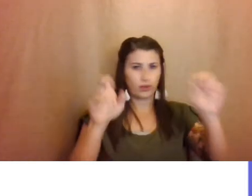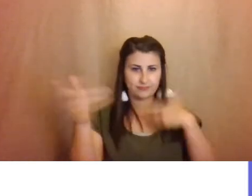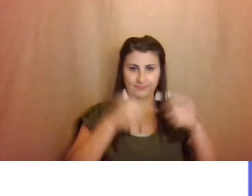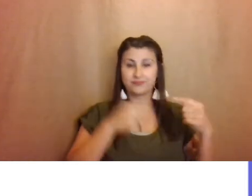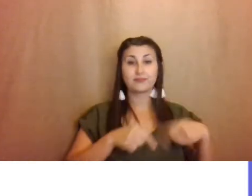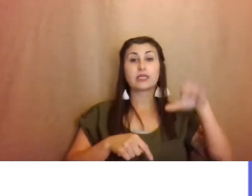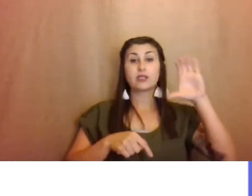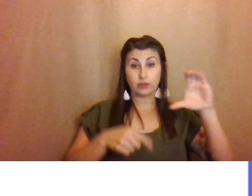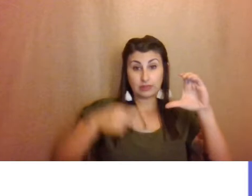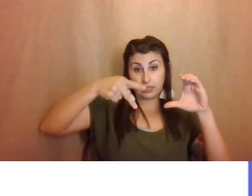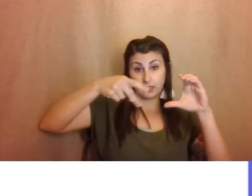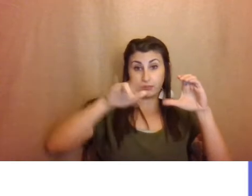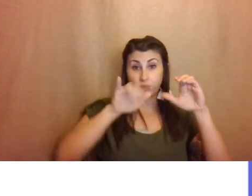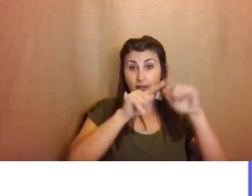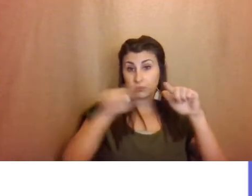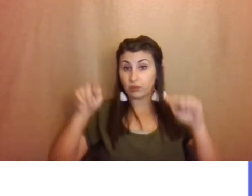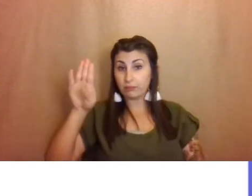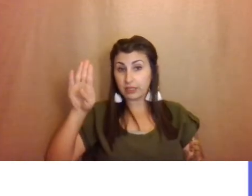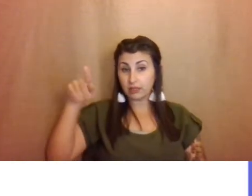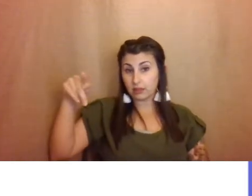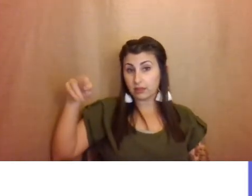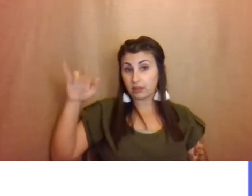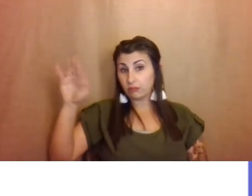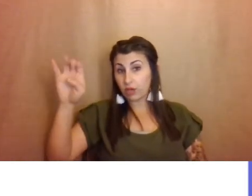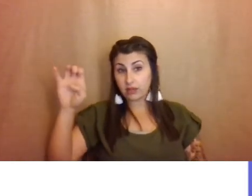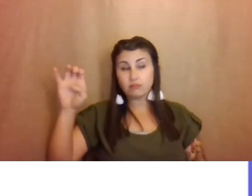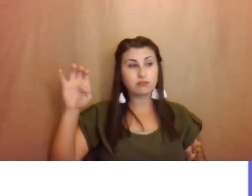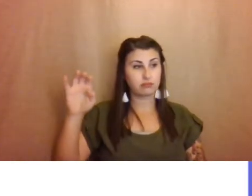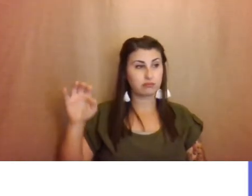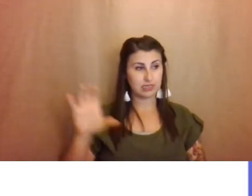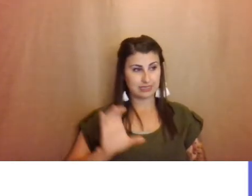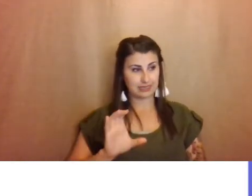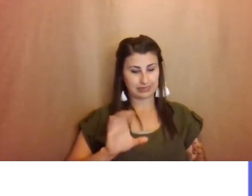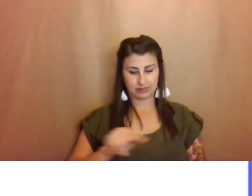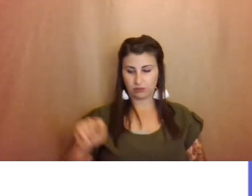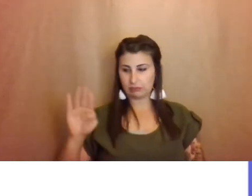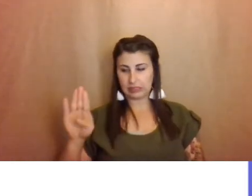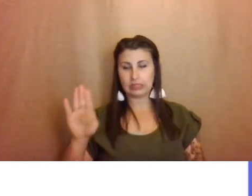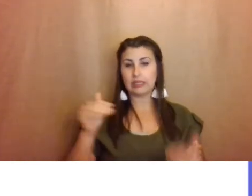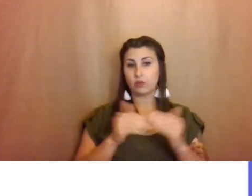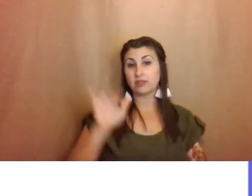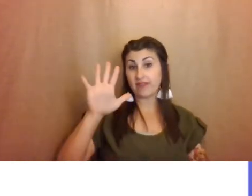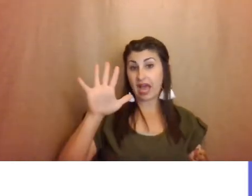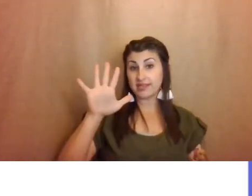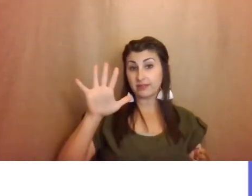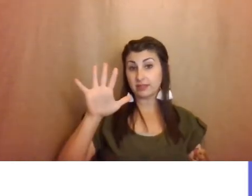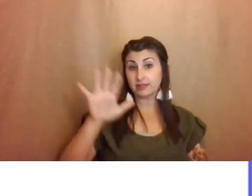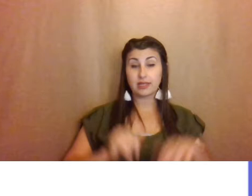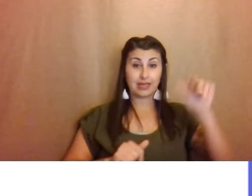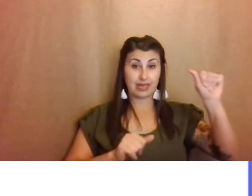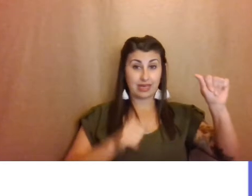yeah, okay. So C prime to B prime, C prime to B prime is